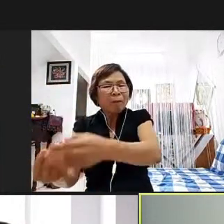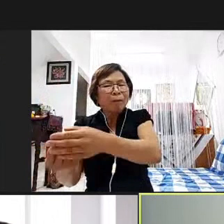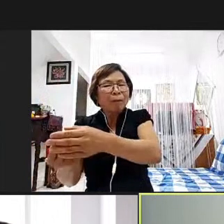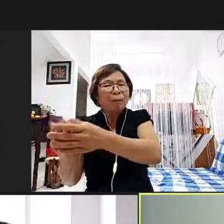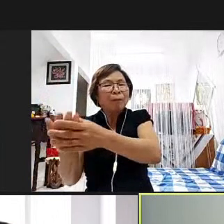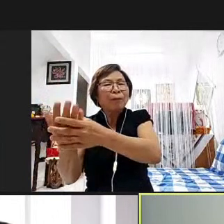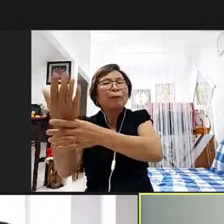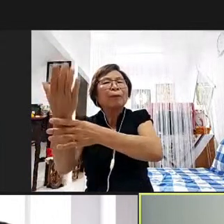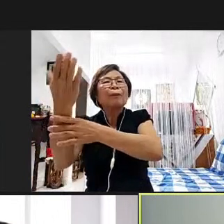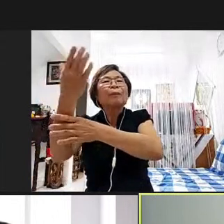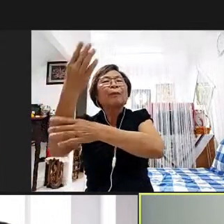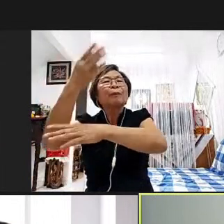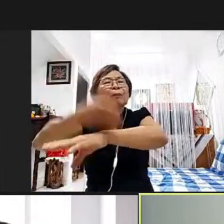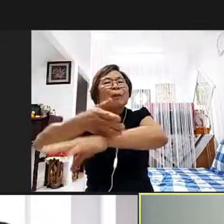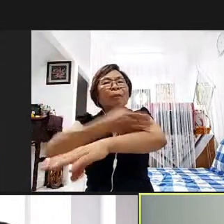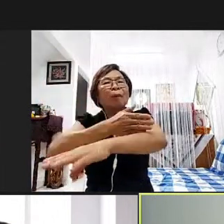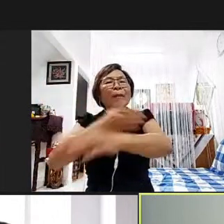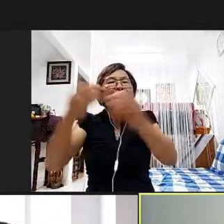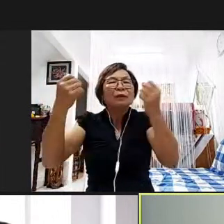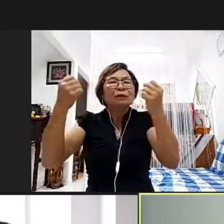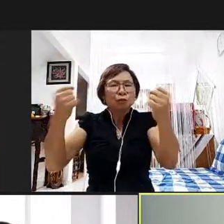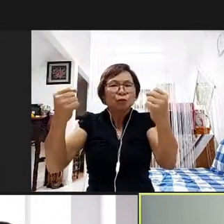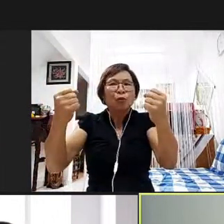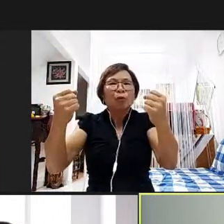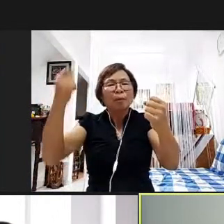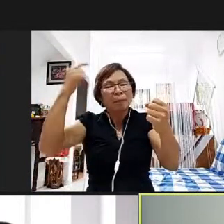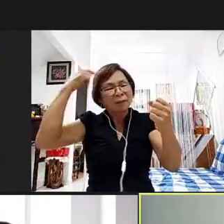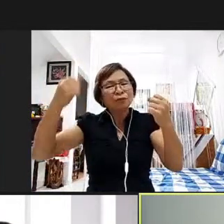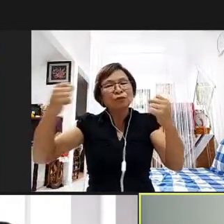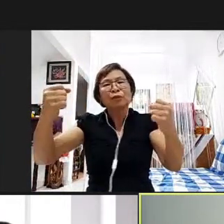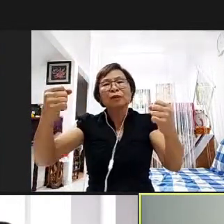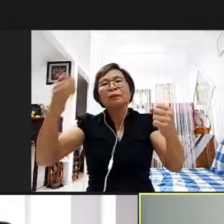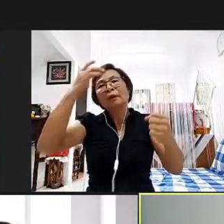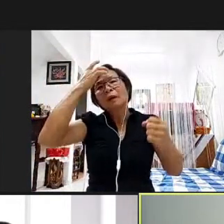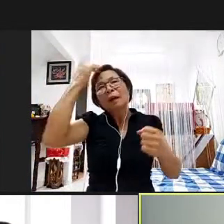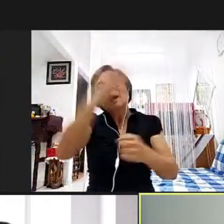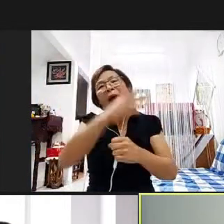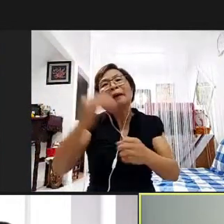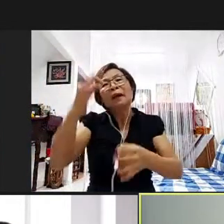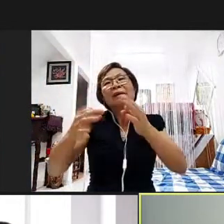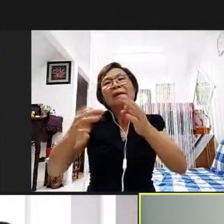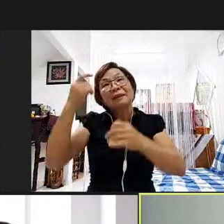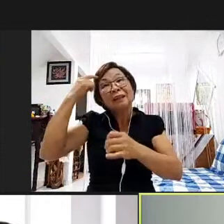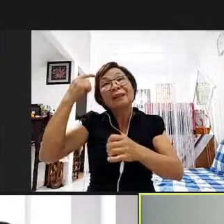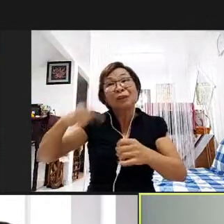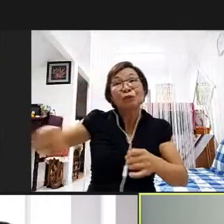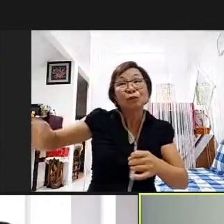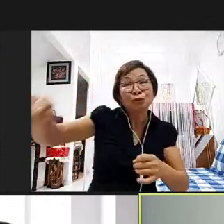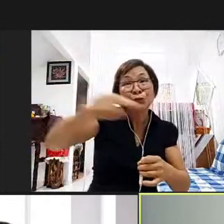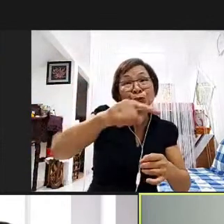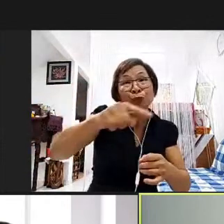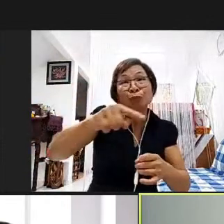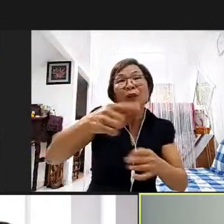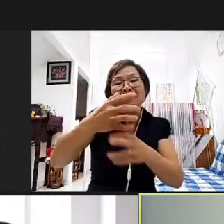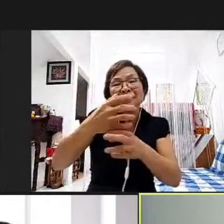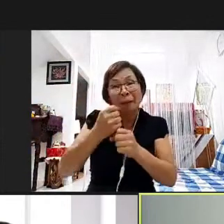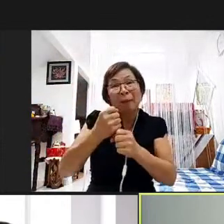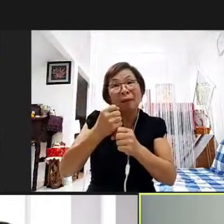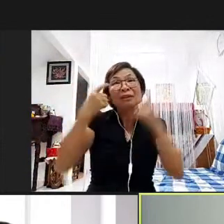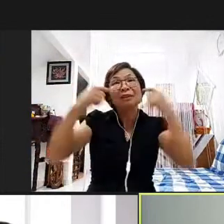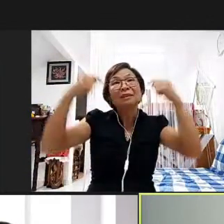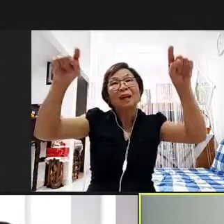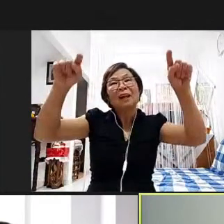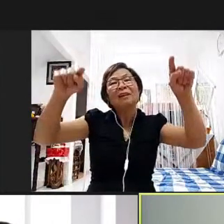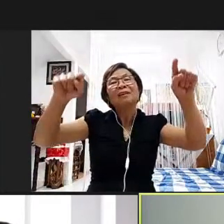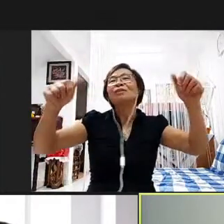sure you have mental resilience, mental strength. And I think if you can achieve just this much, it would have been